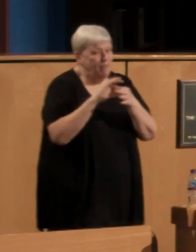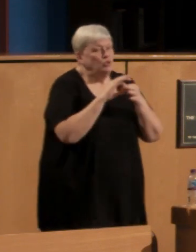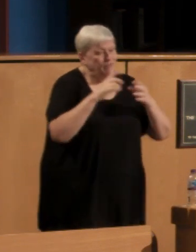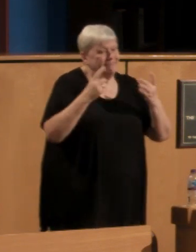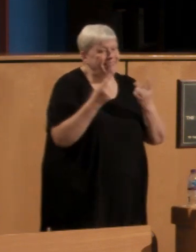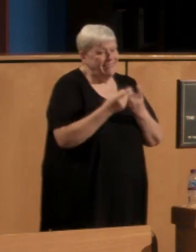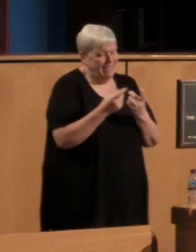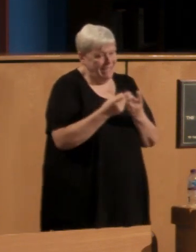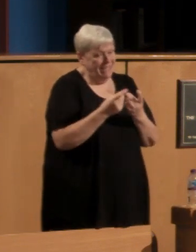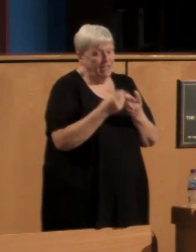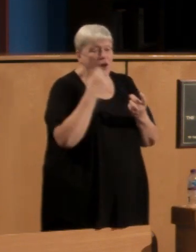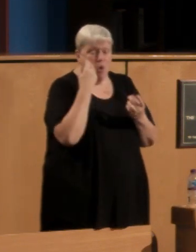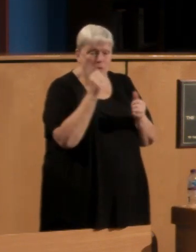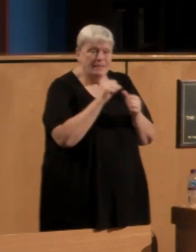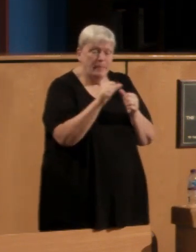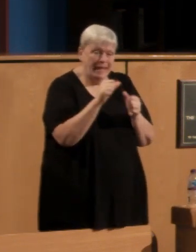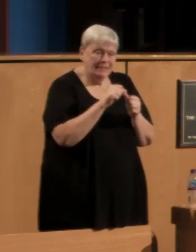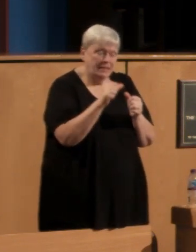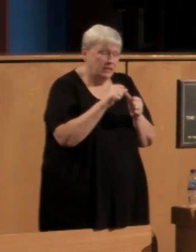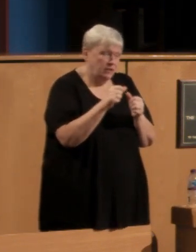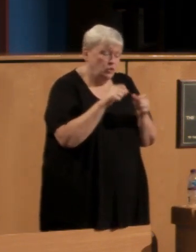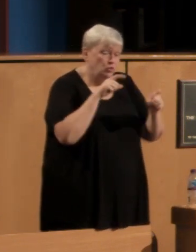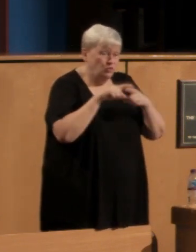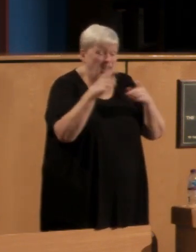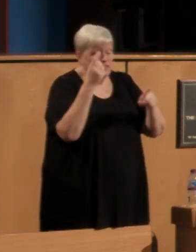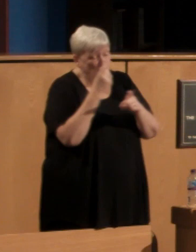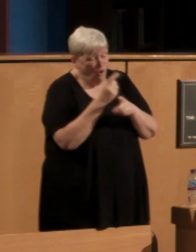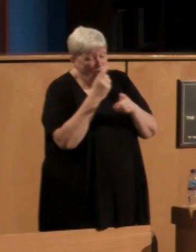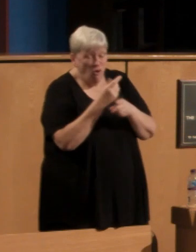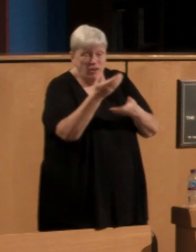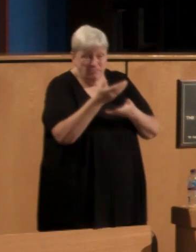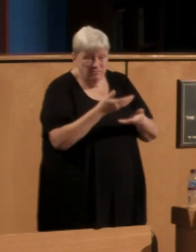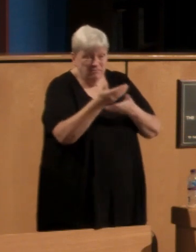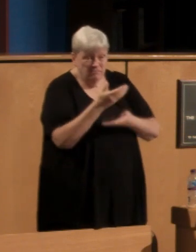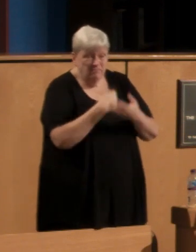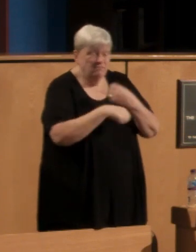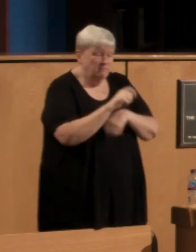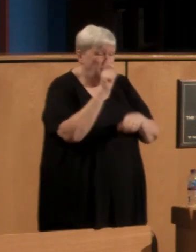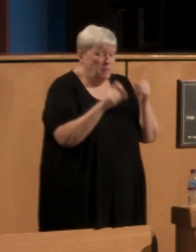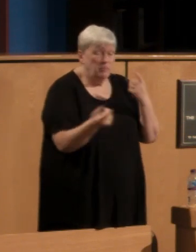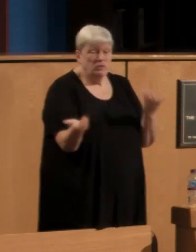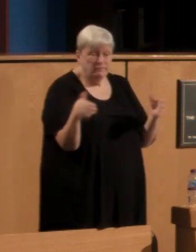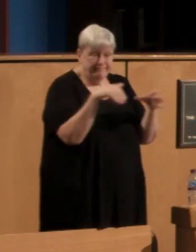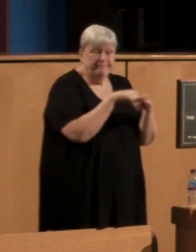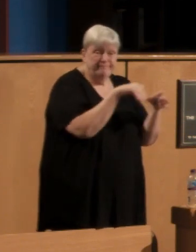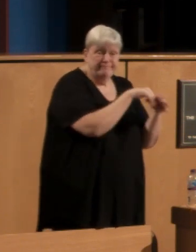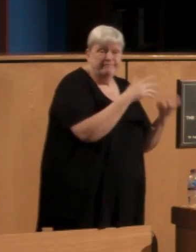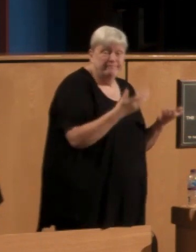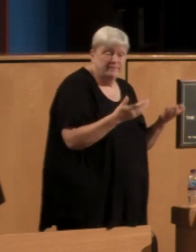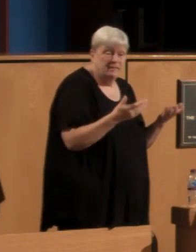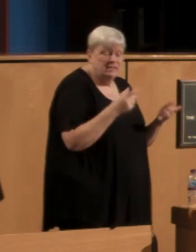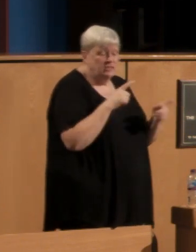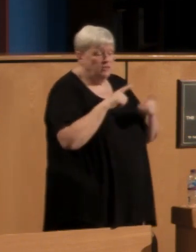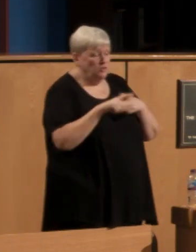is always better to try and talk it through and get people invested rather than trying to sort